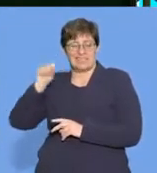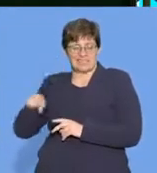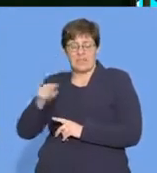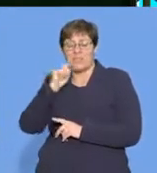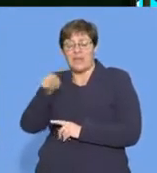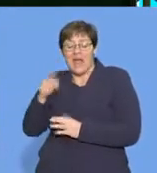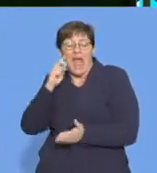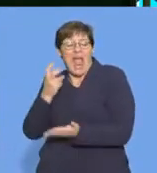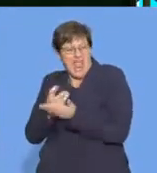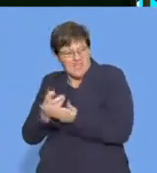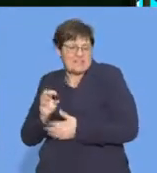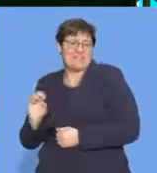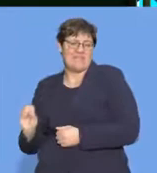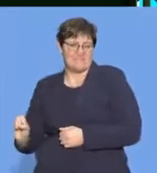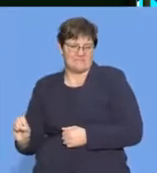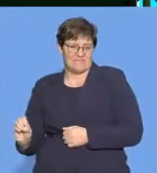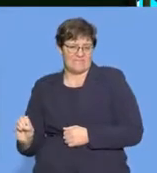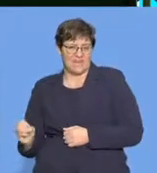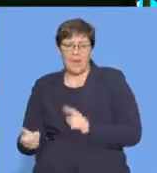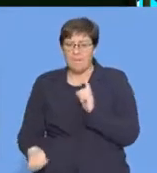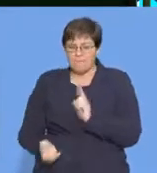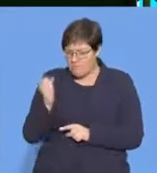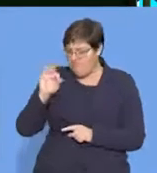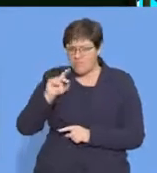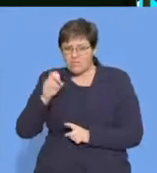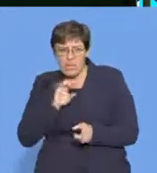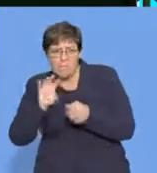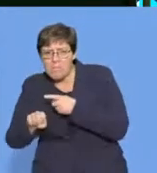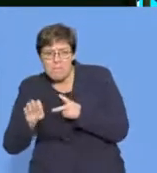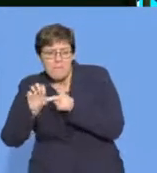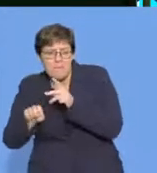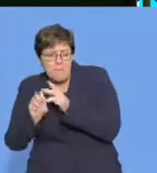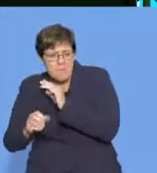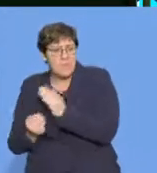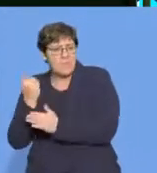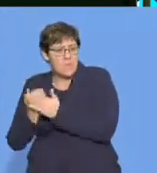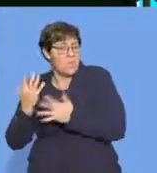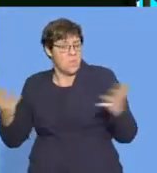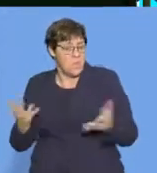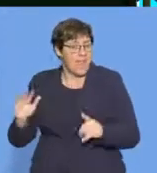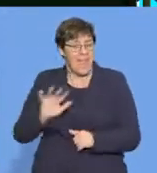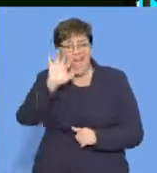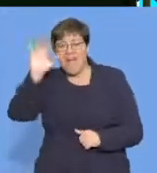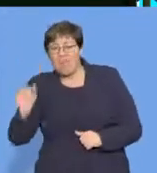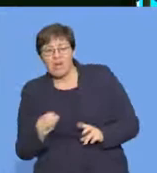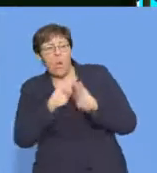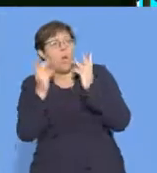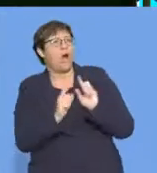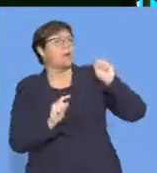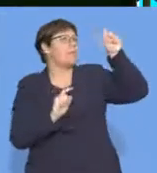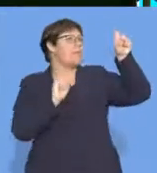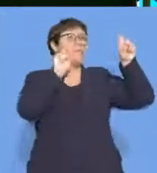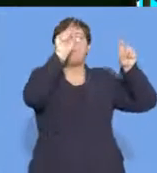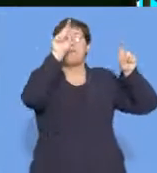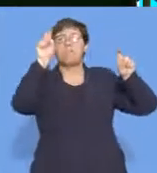time new fossils are discovered in Africa and elsewhere in the world,